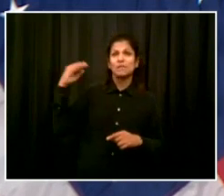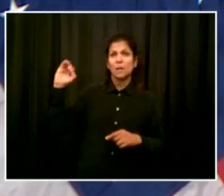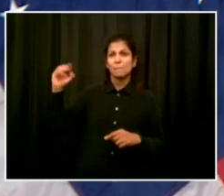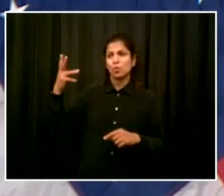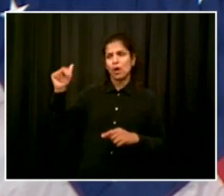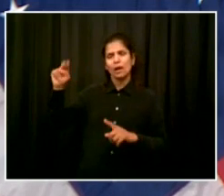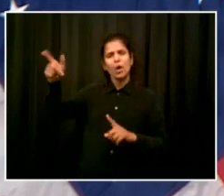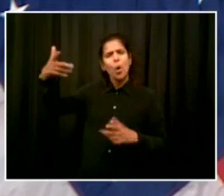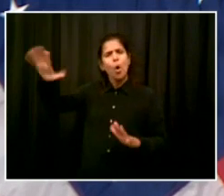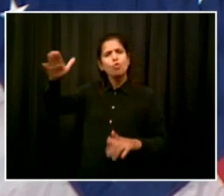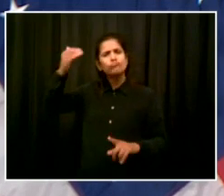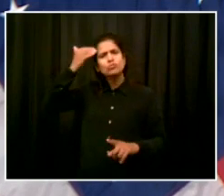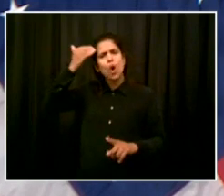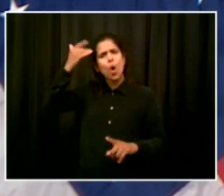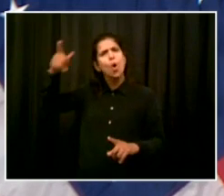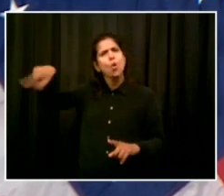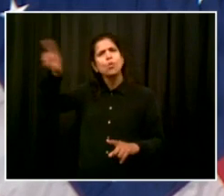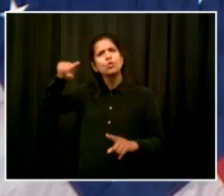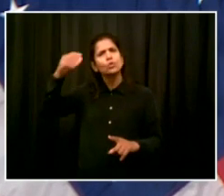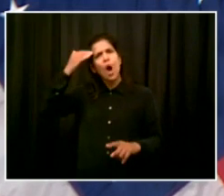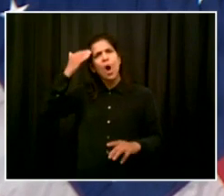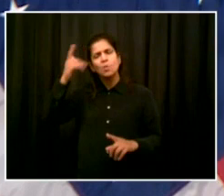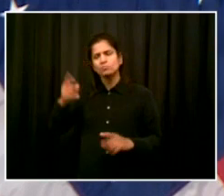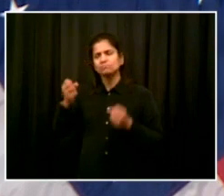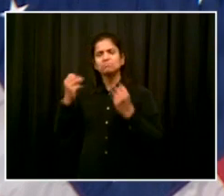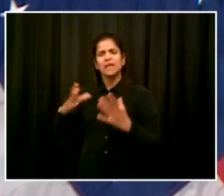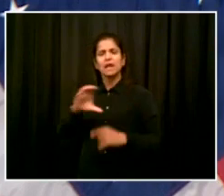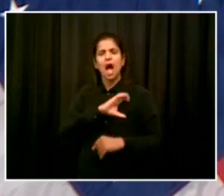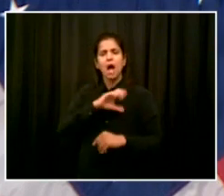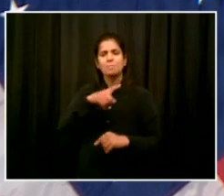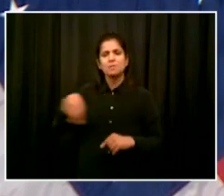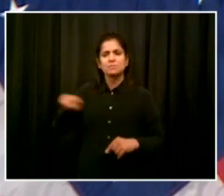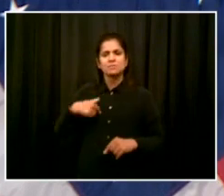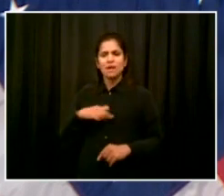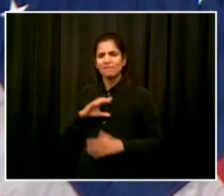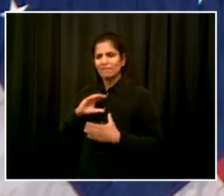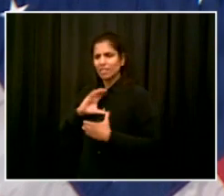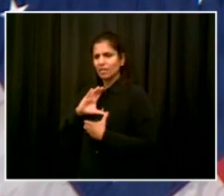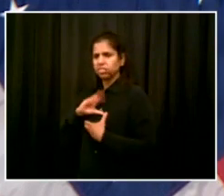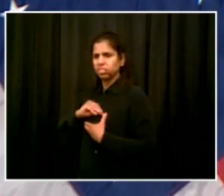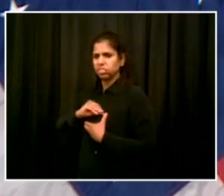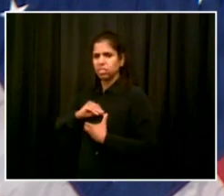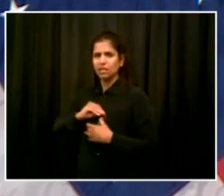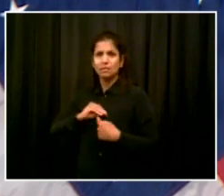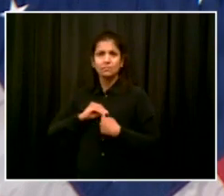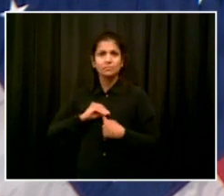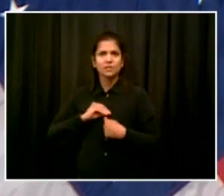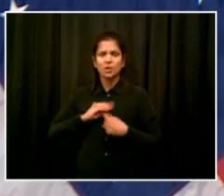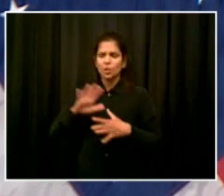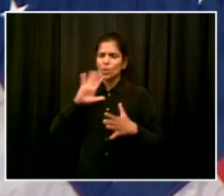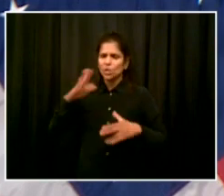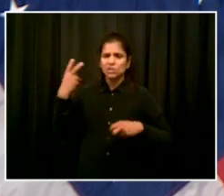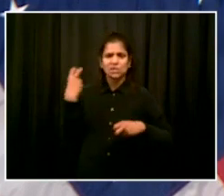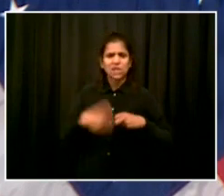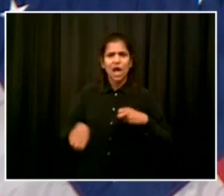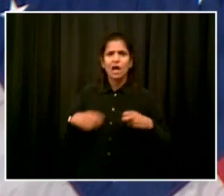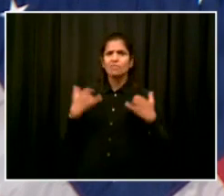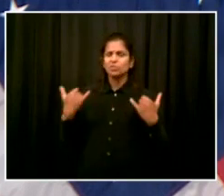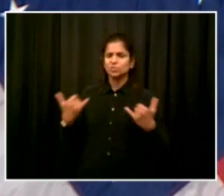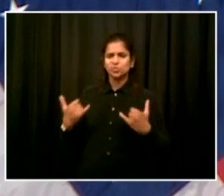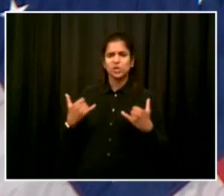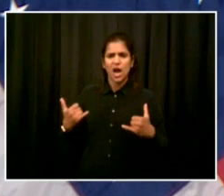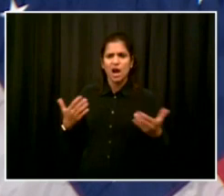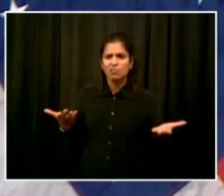any day. I mean, it's a tough time to be in law enforcement right now. I don't think this is just about this city. It's about the